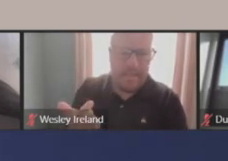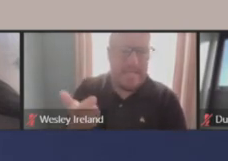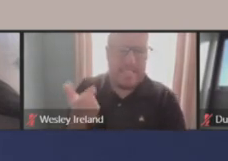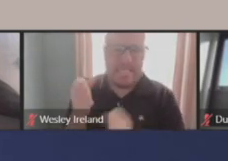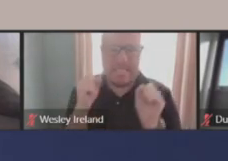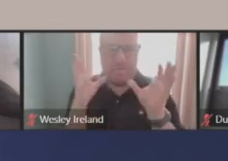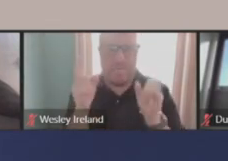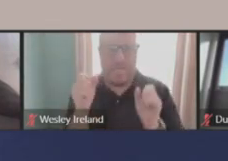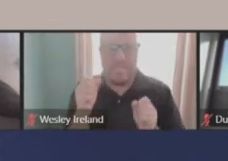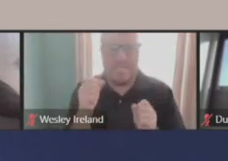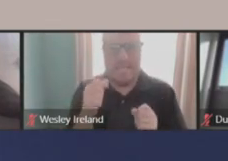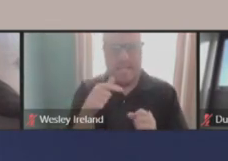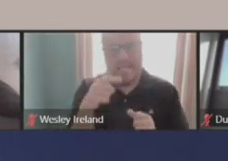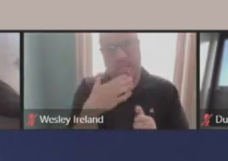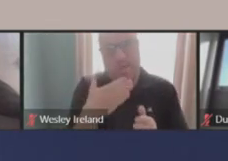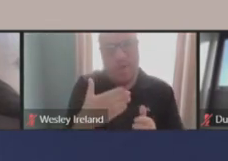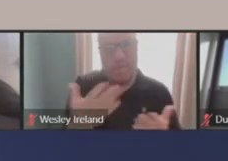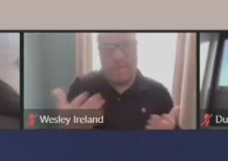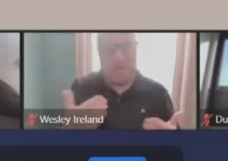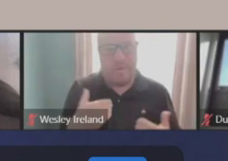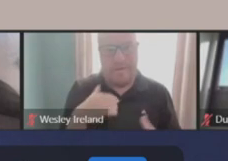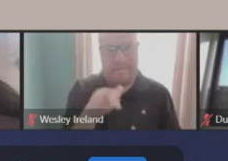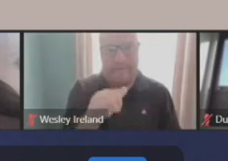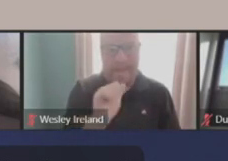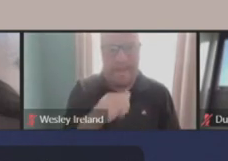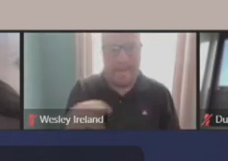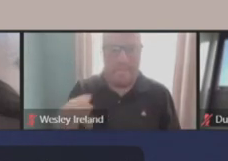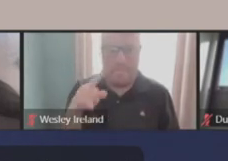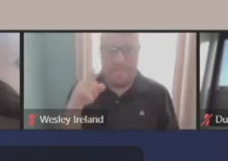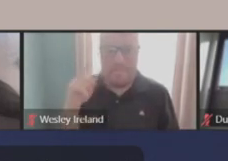different venues. It also lets users,